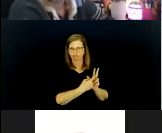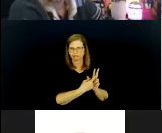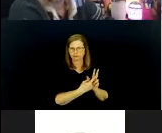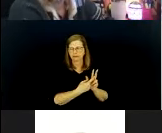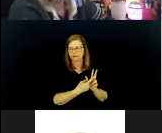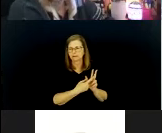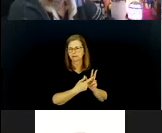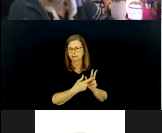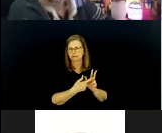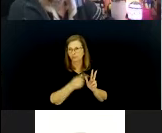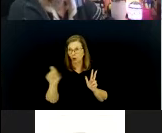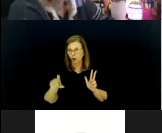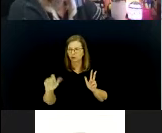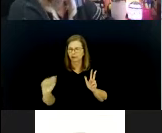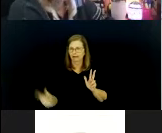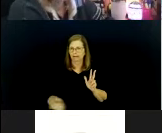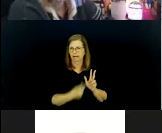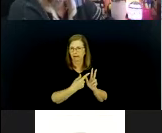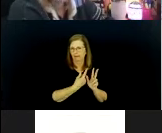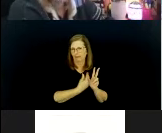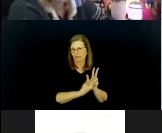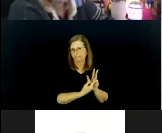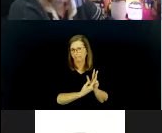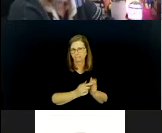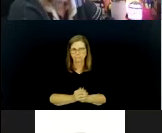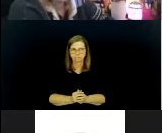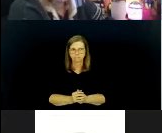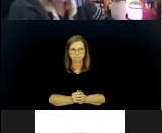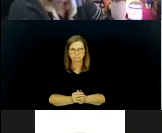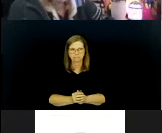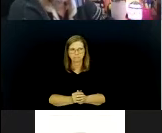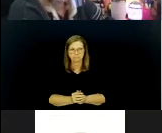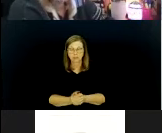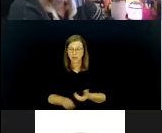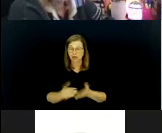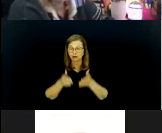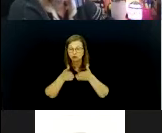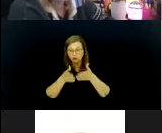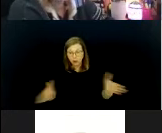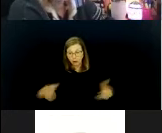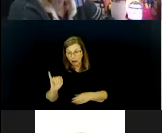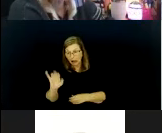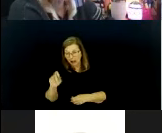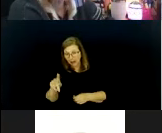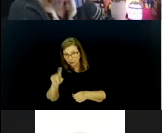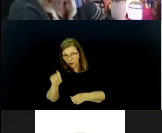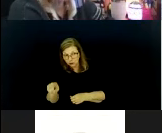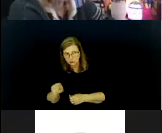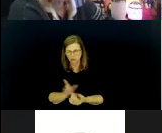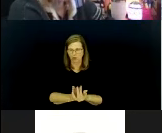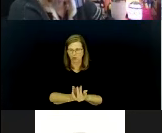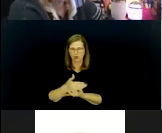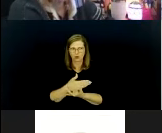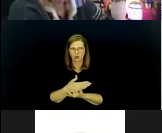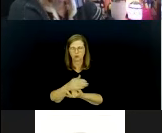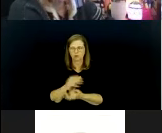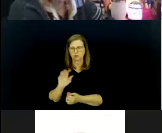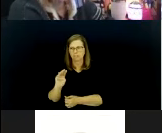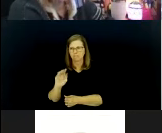directed towards some of these contacts. Yeah, so again, general ICAP questions, you're gonna go through to